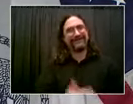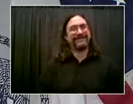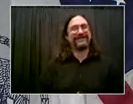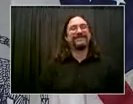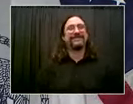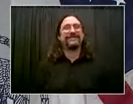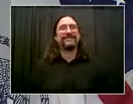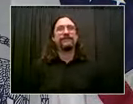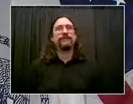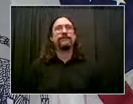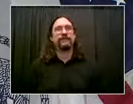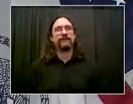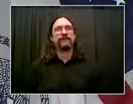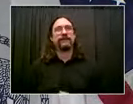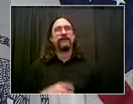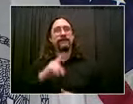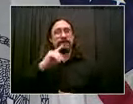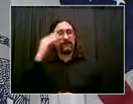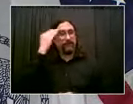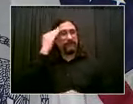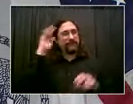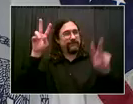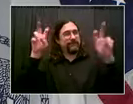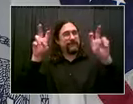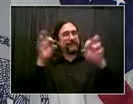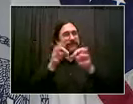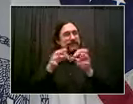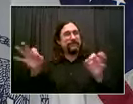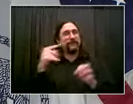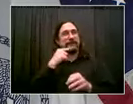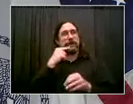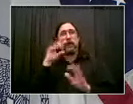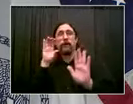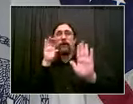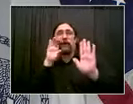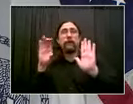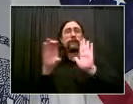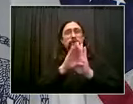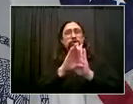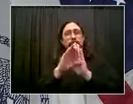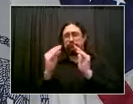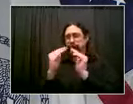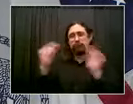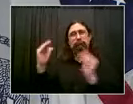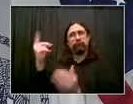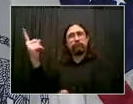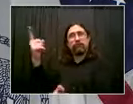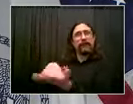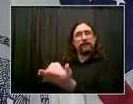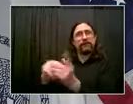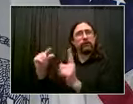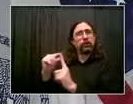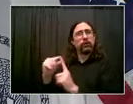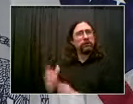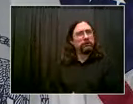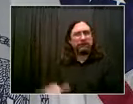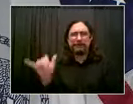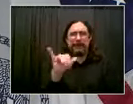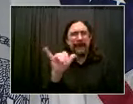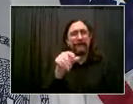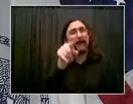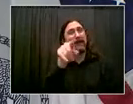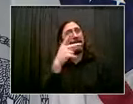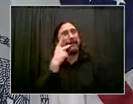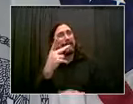words. That song alone showed you why it's so important for our kids to be back. What a difference it makes, how magic happens